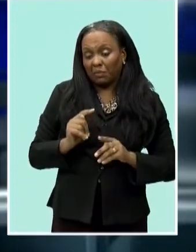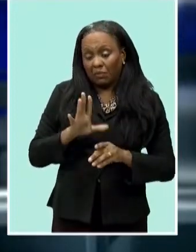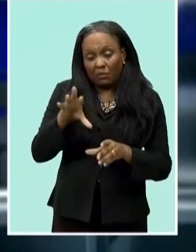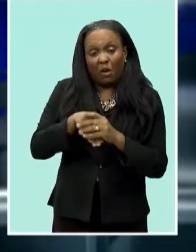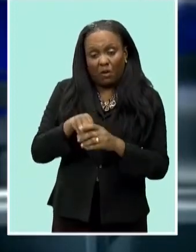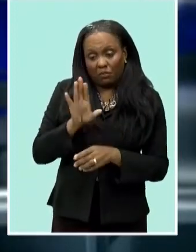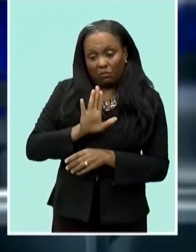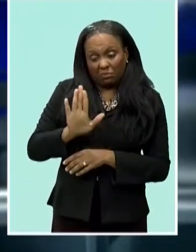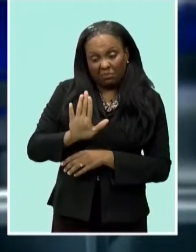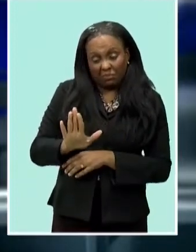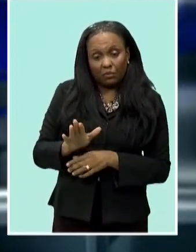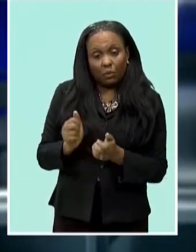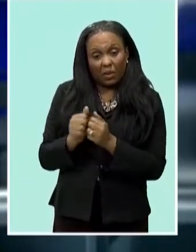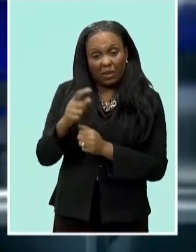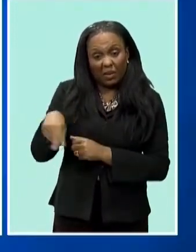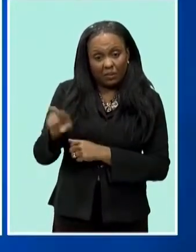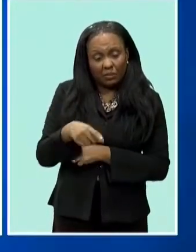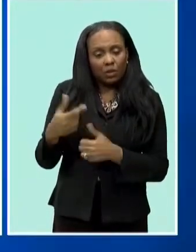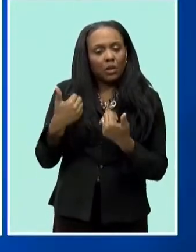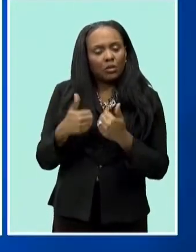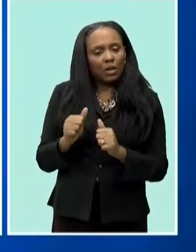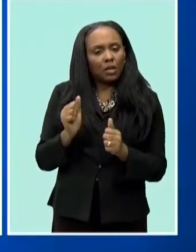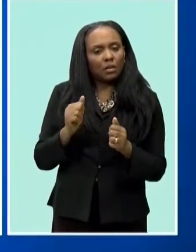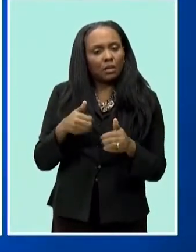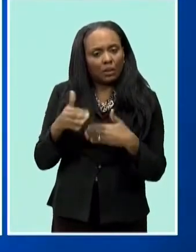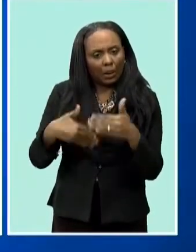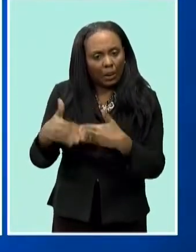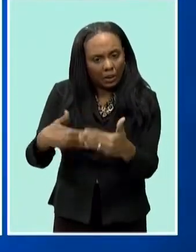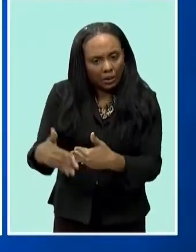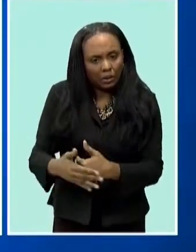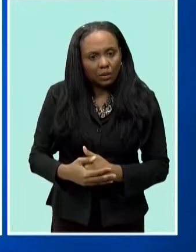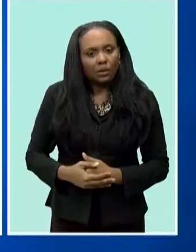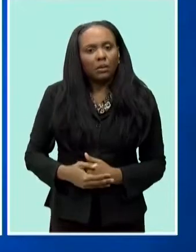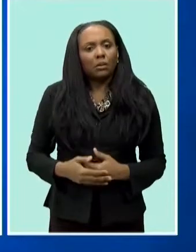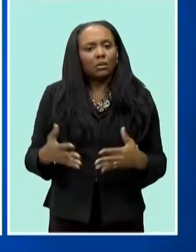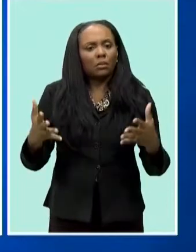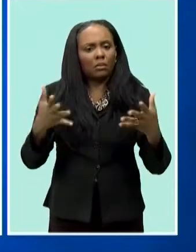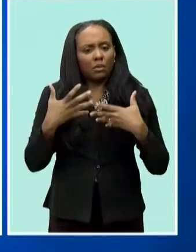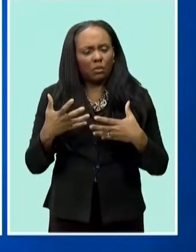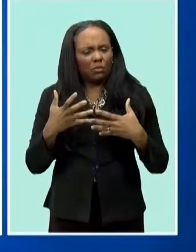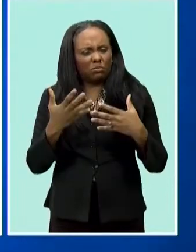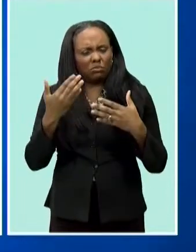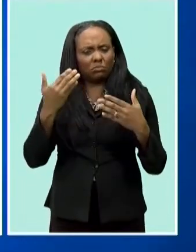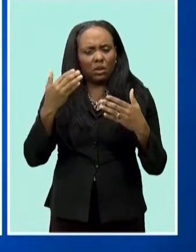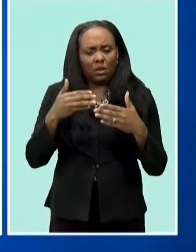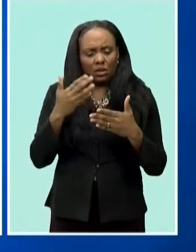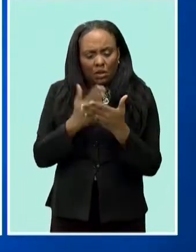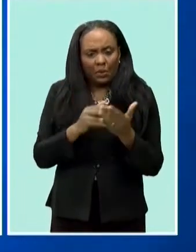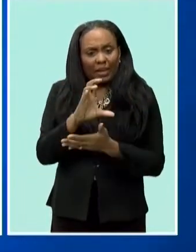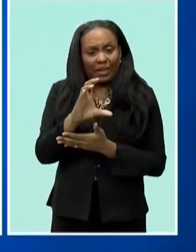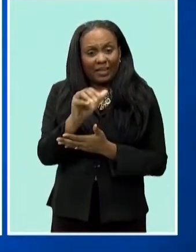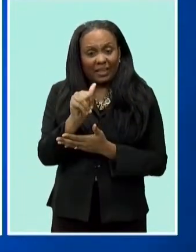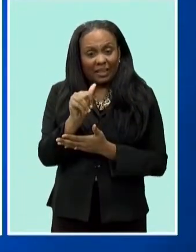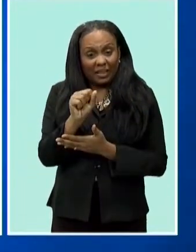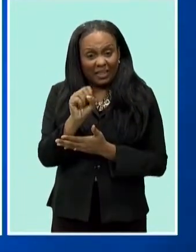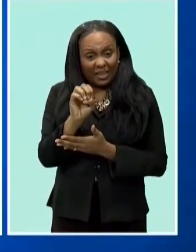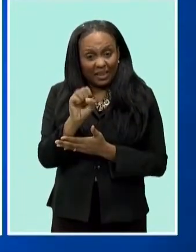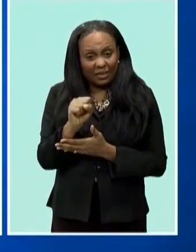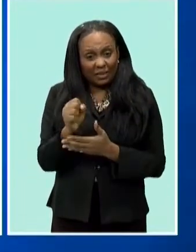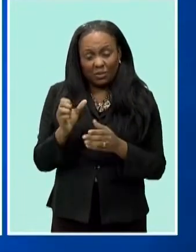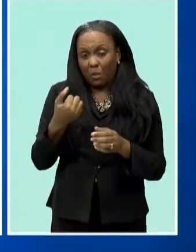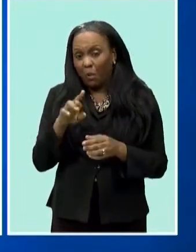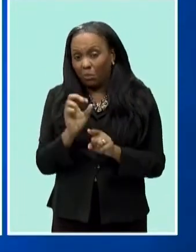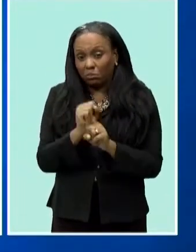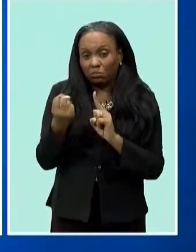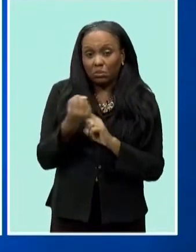the members of the tribunal will be using a system of case management to help reduce the backlog of cases by year end by more than 30.